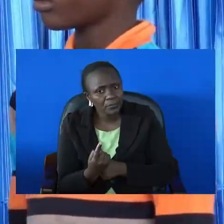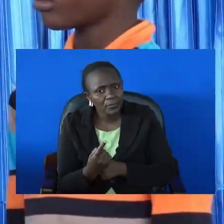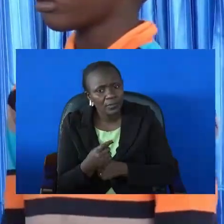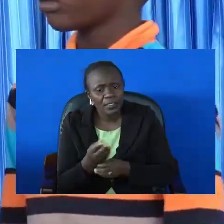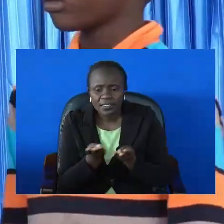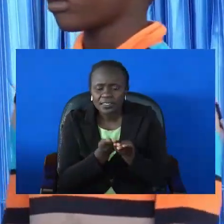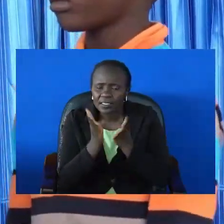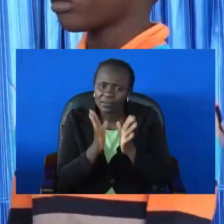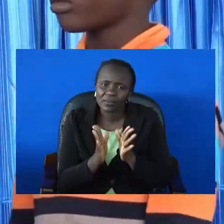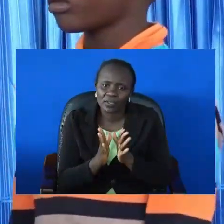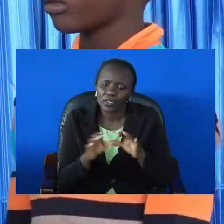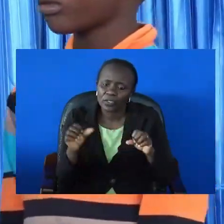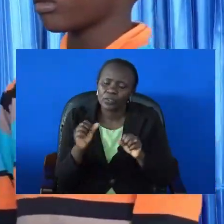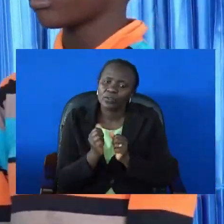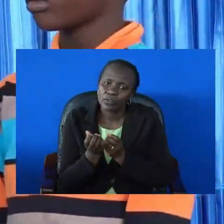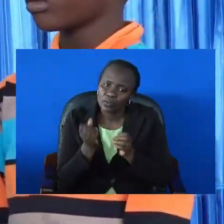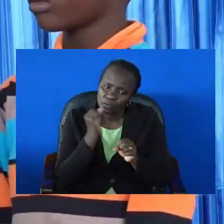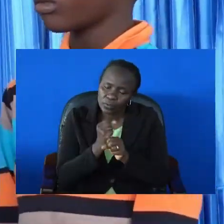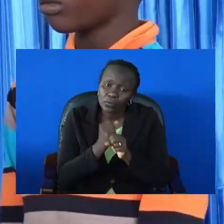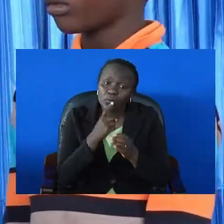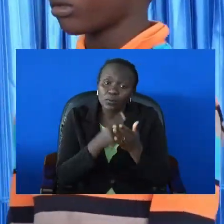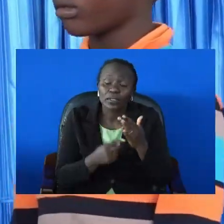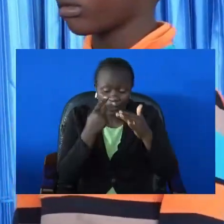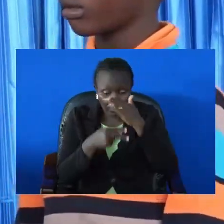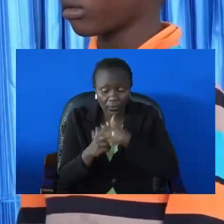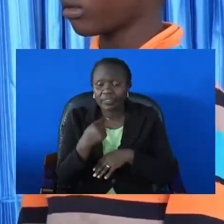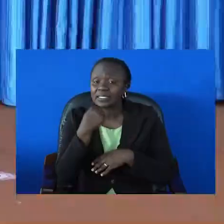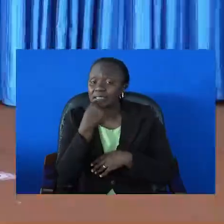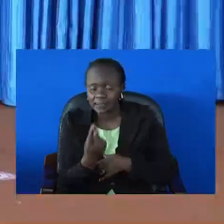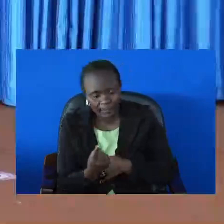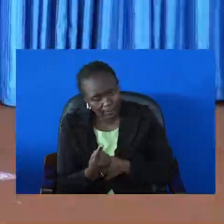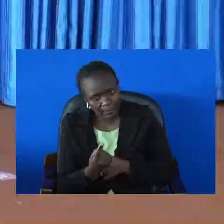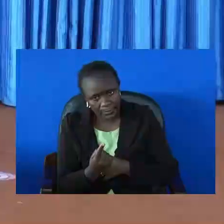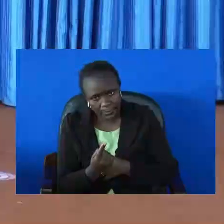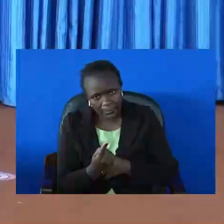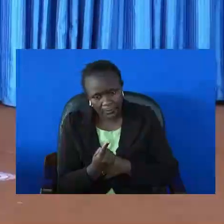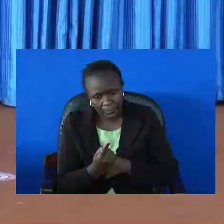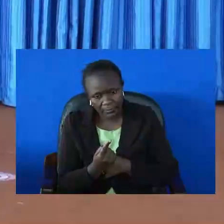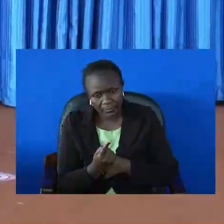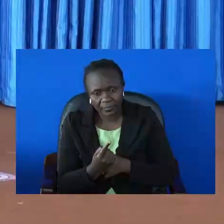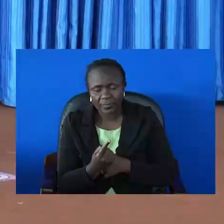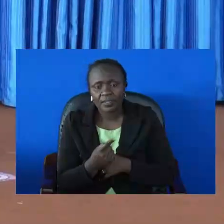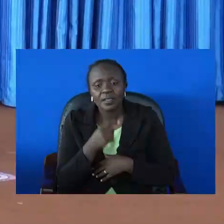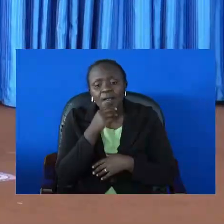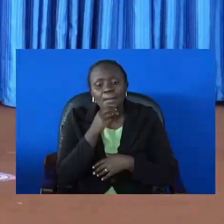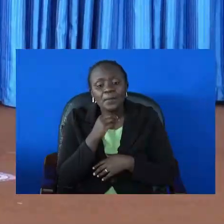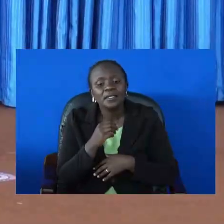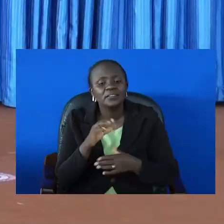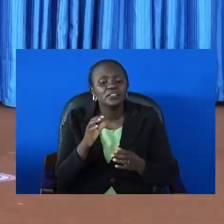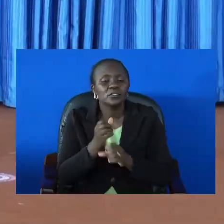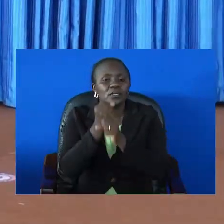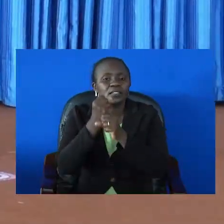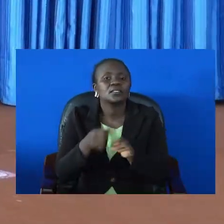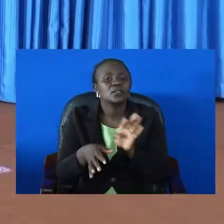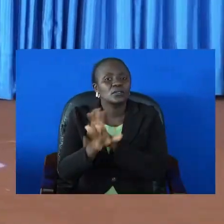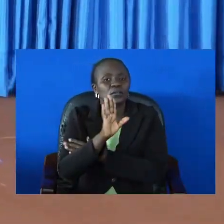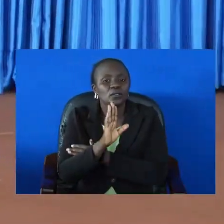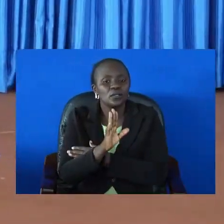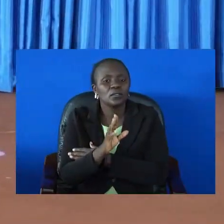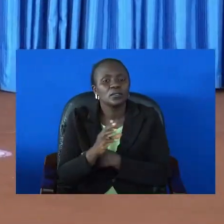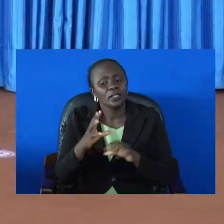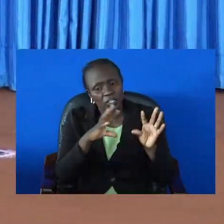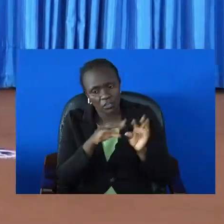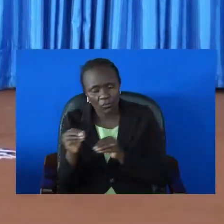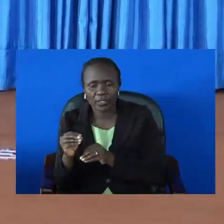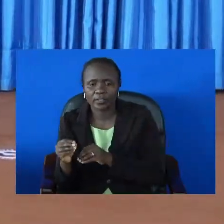Master, please just do what the prophet has told you to do. Okay. Naaman decided to trust God in this, and he went